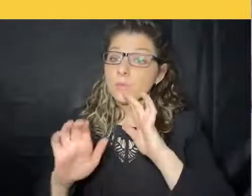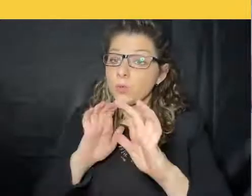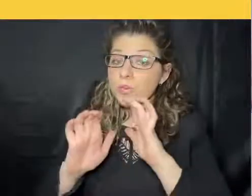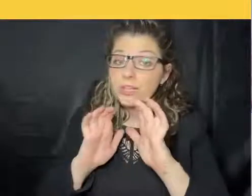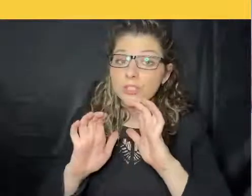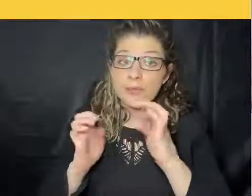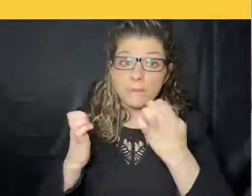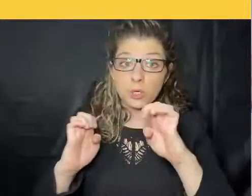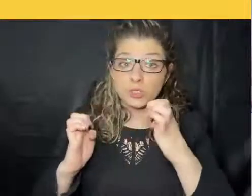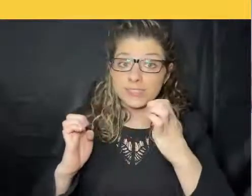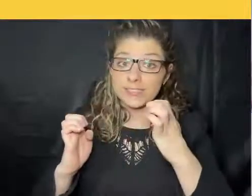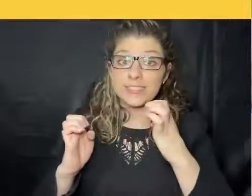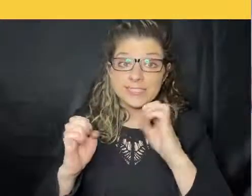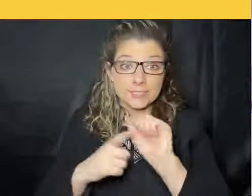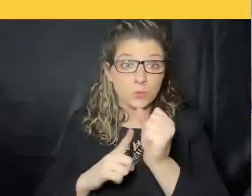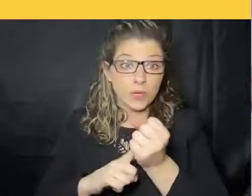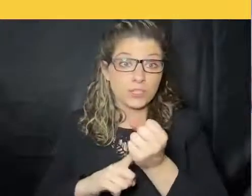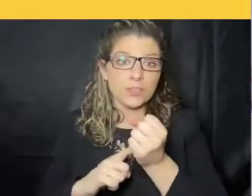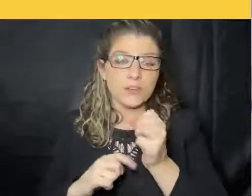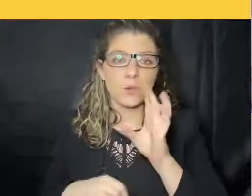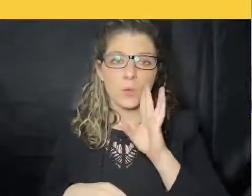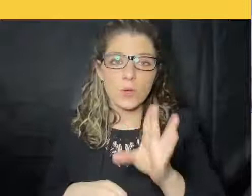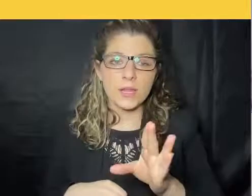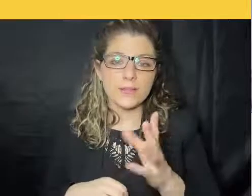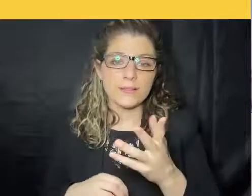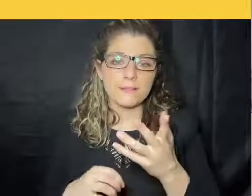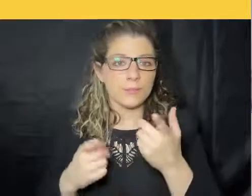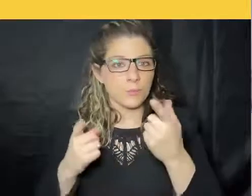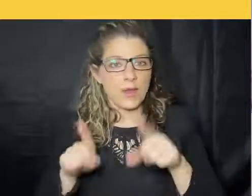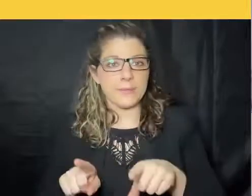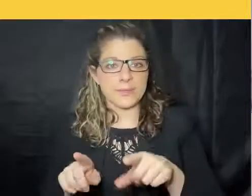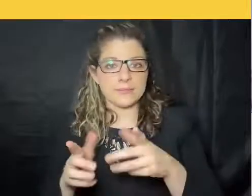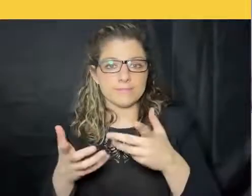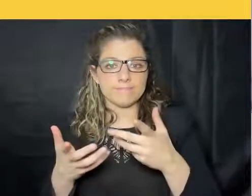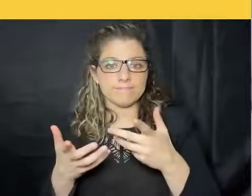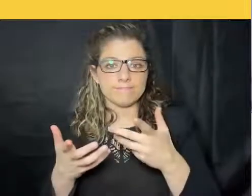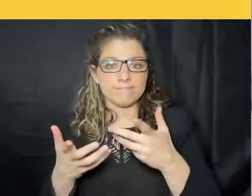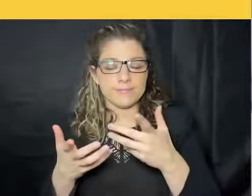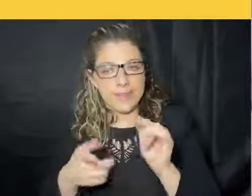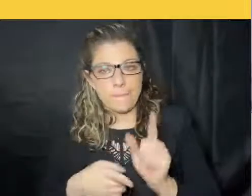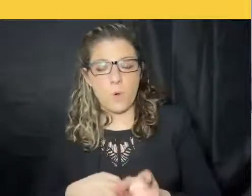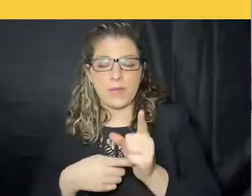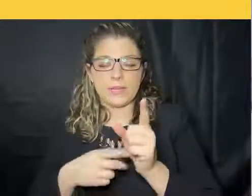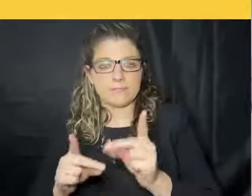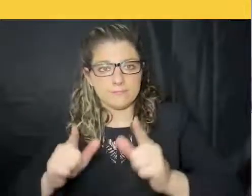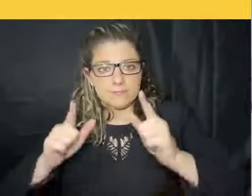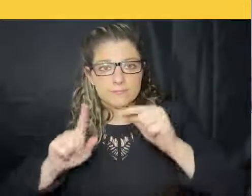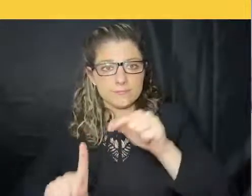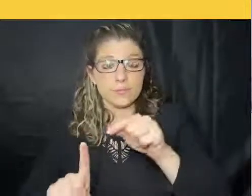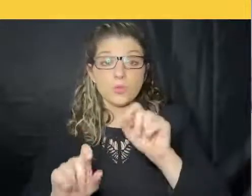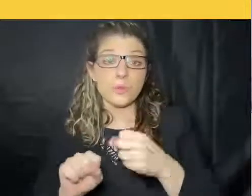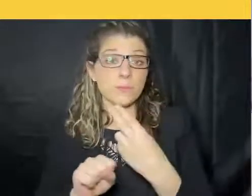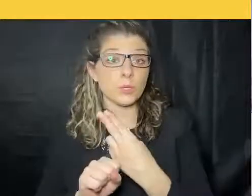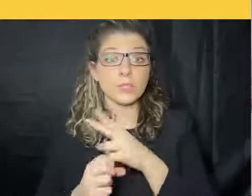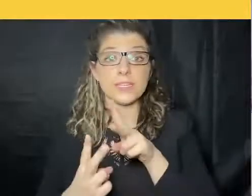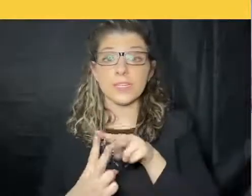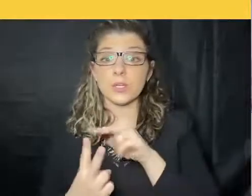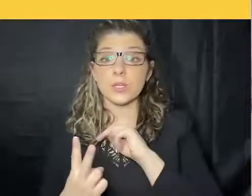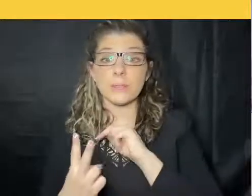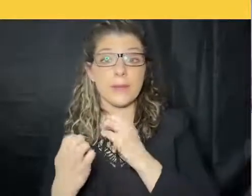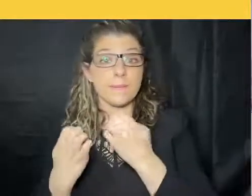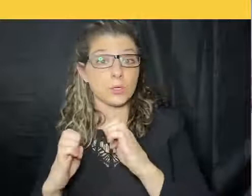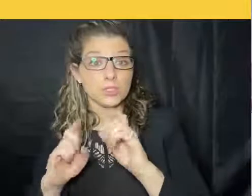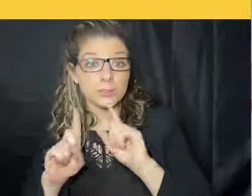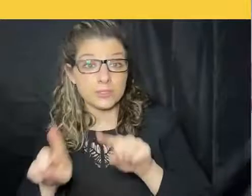Well, communication in an emergency context is going to take place in the moment. So this could be used